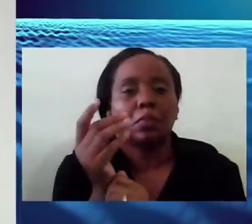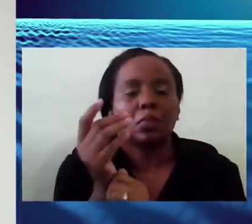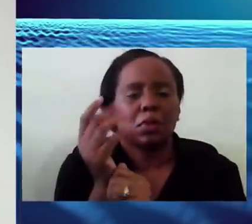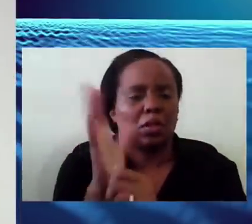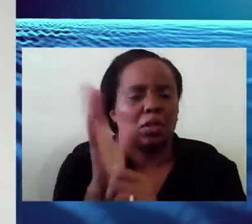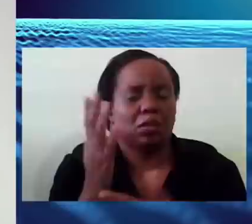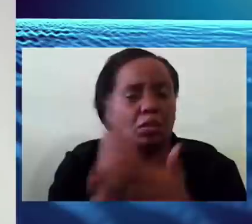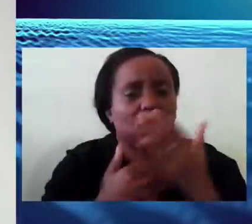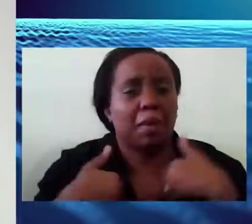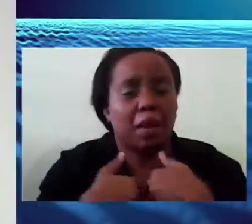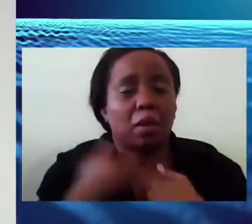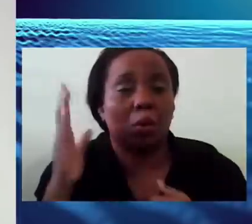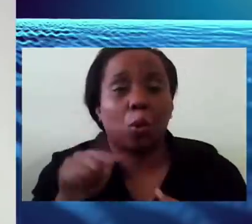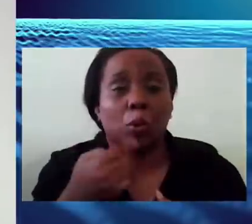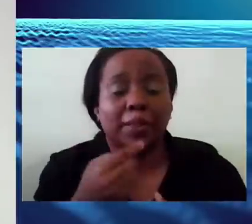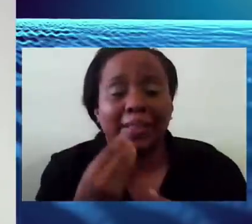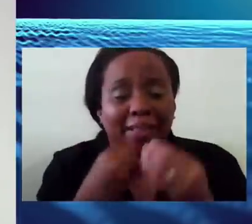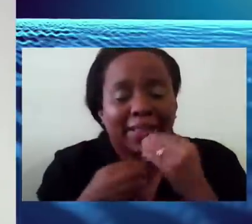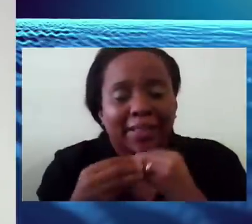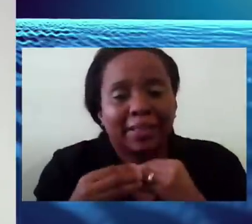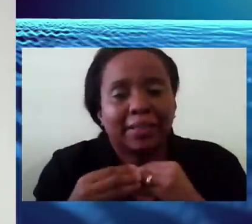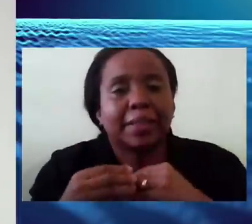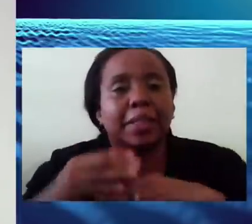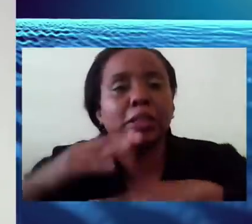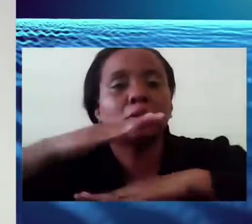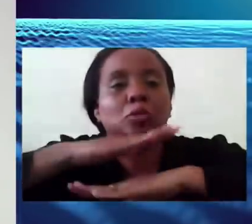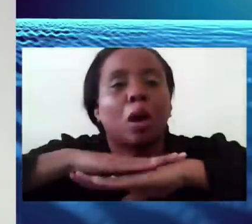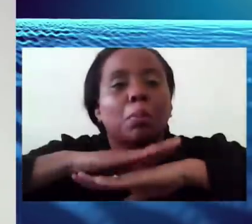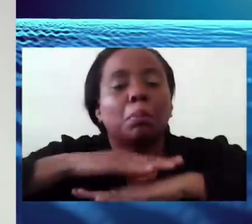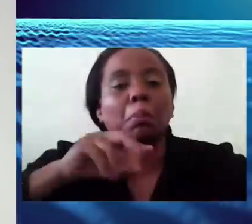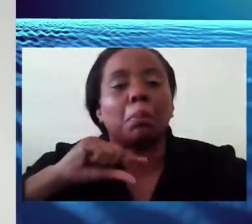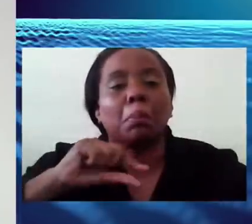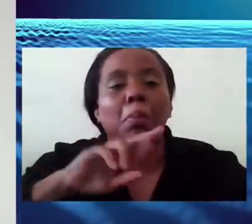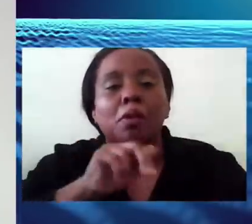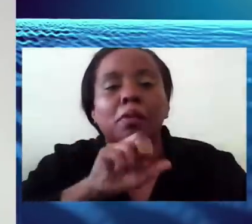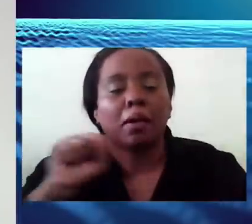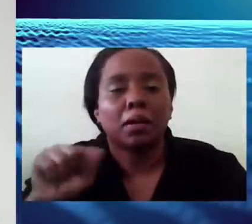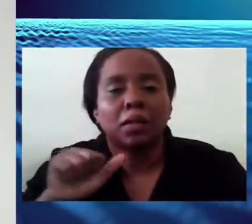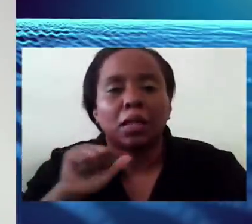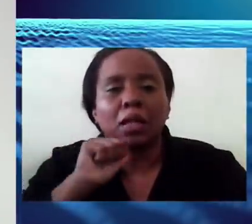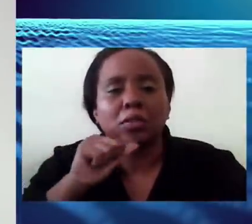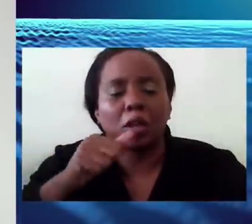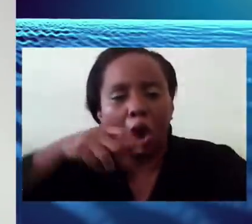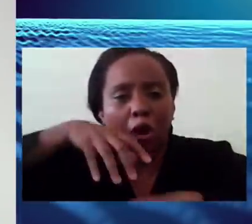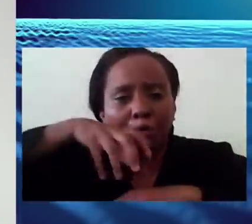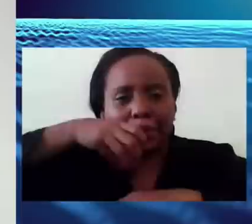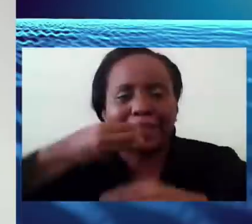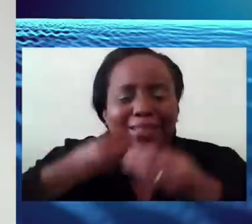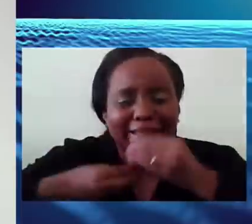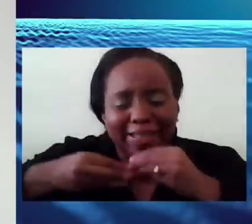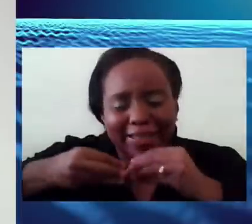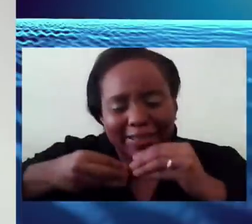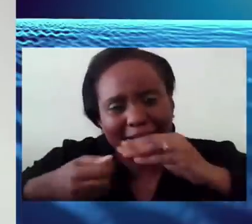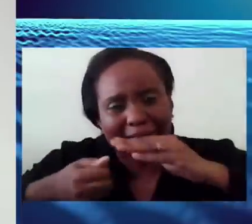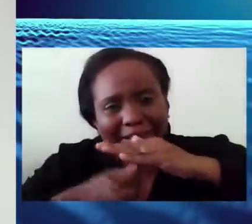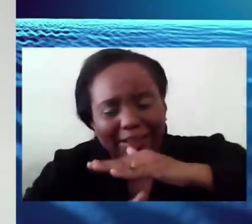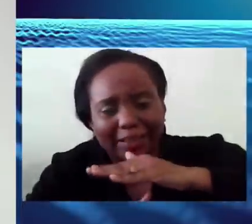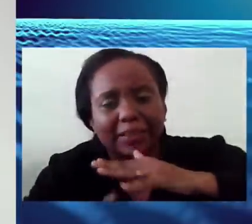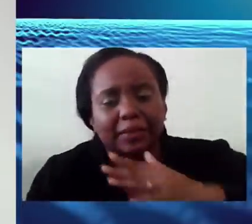the ash is on the ground. But blowers to blow the ash off the grass, sprinklers or washers to wash the ash